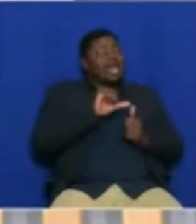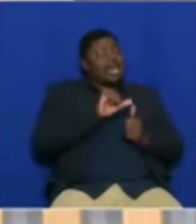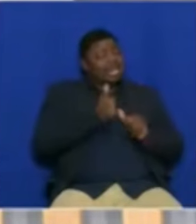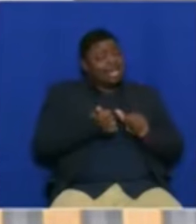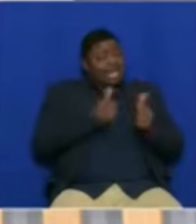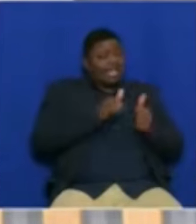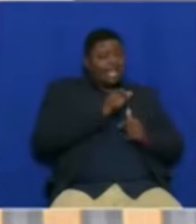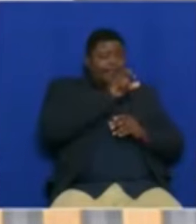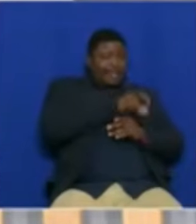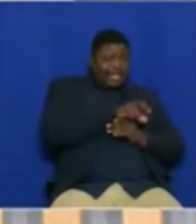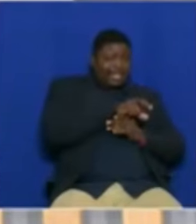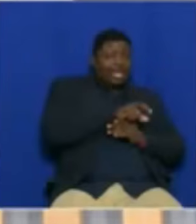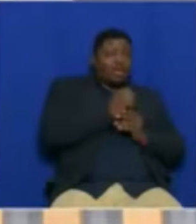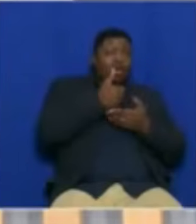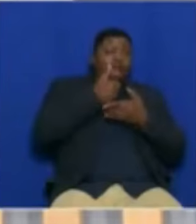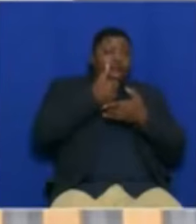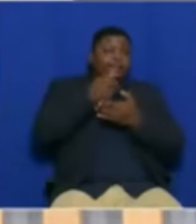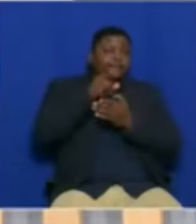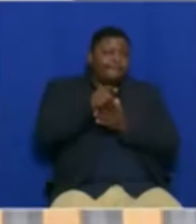You include that